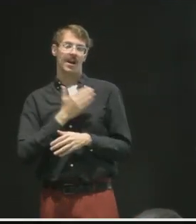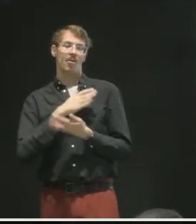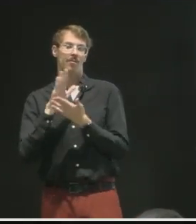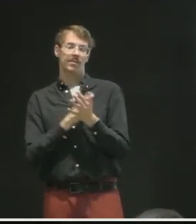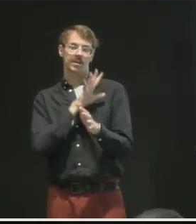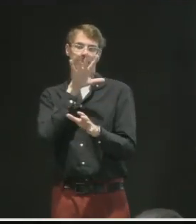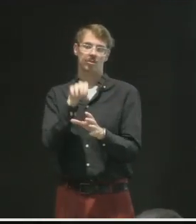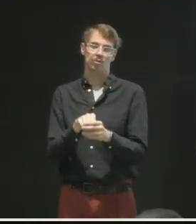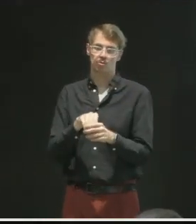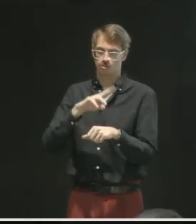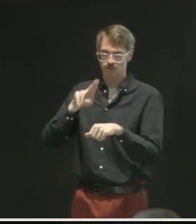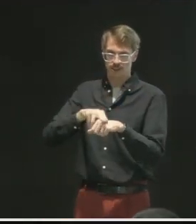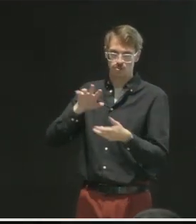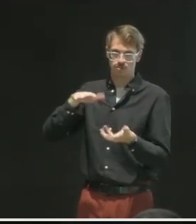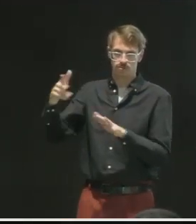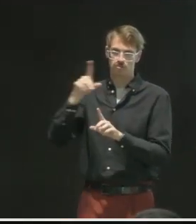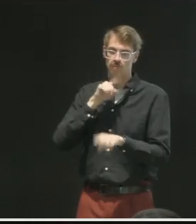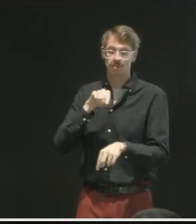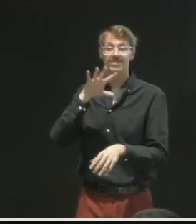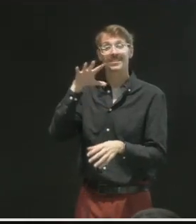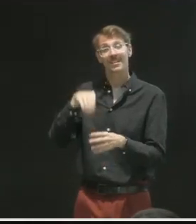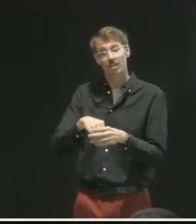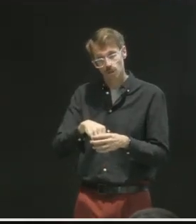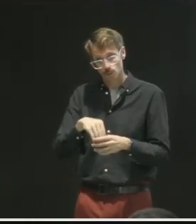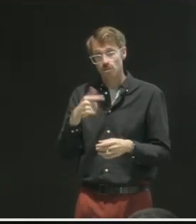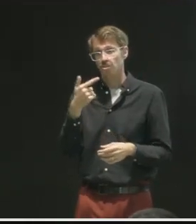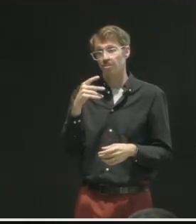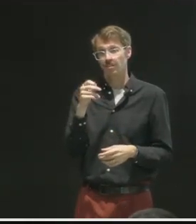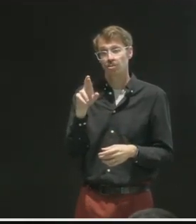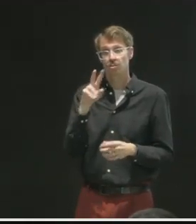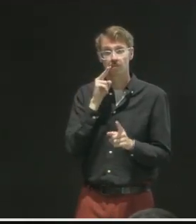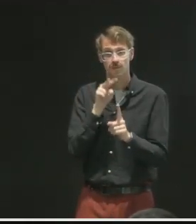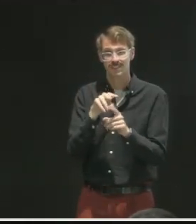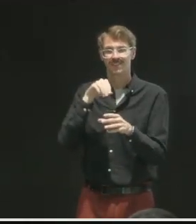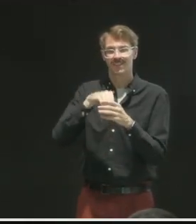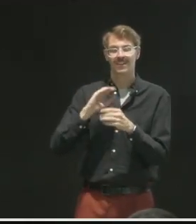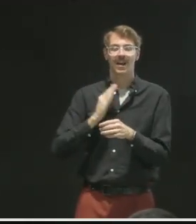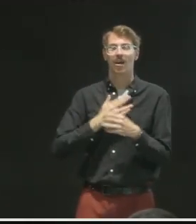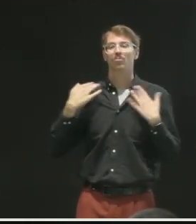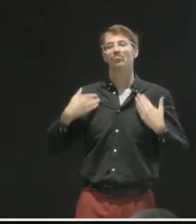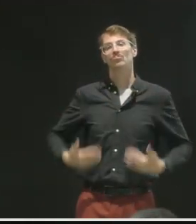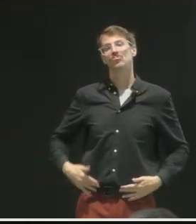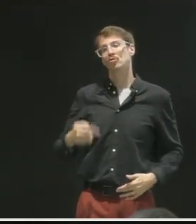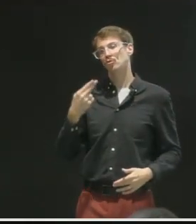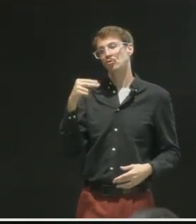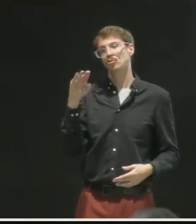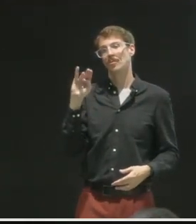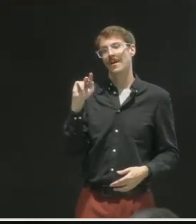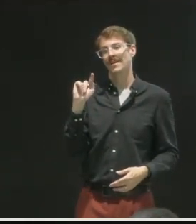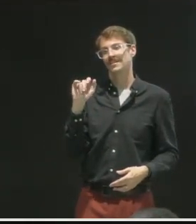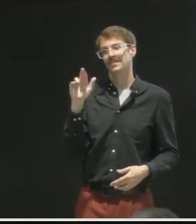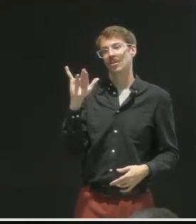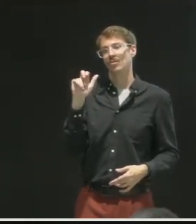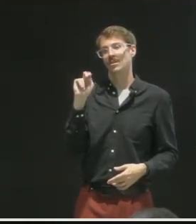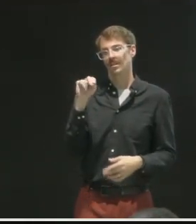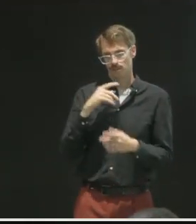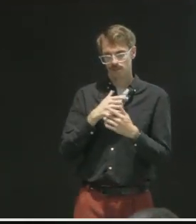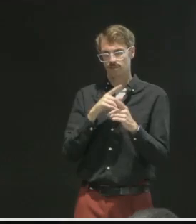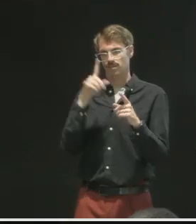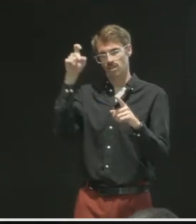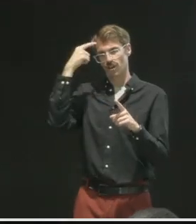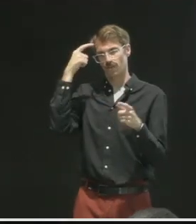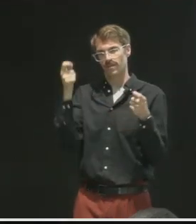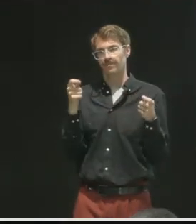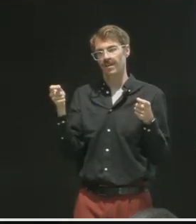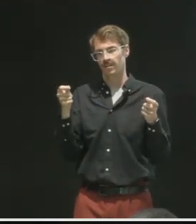a gender perspective into humanitarian and recovery assistance. So in accordance with Japan's National Action